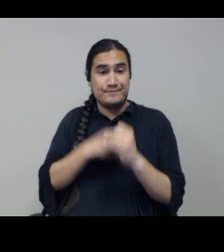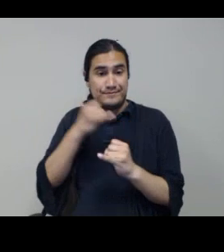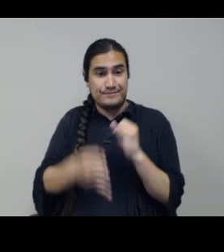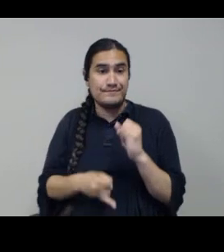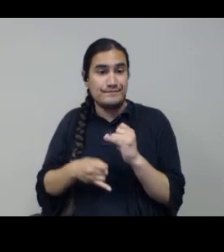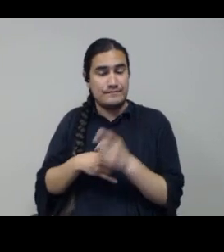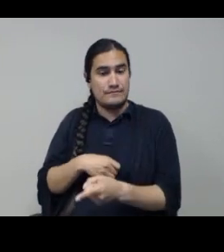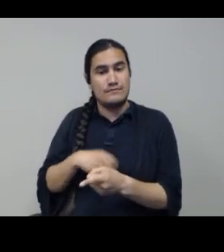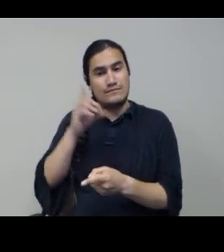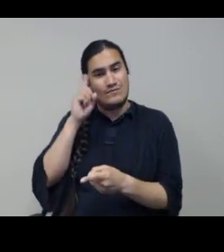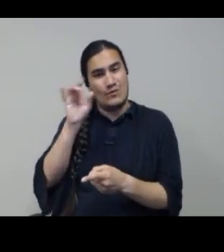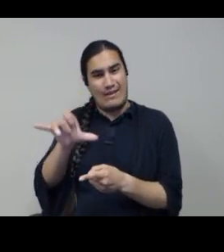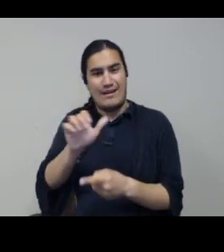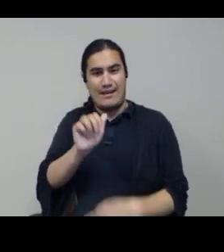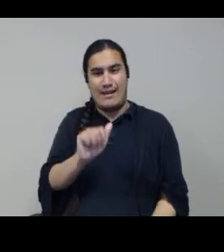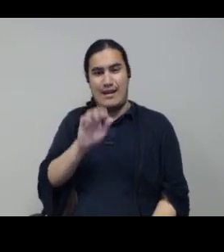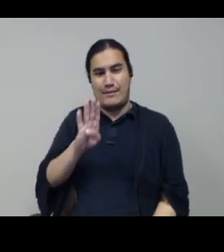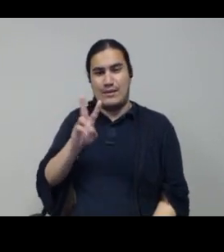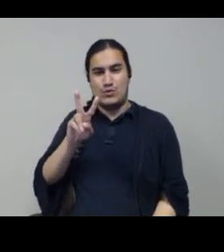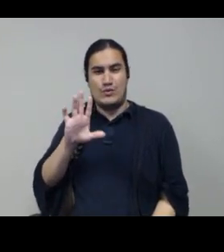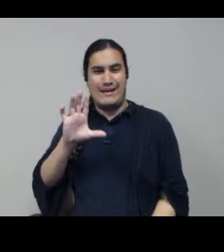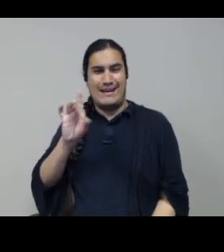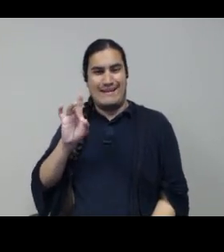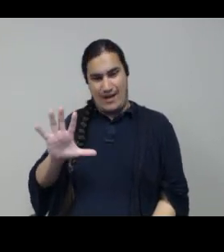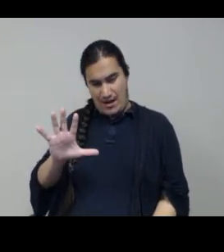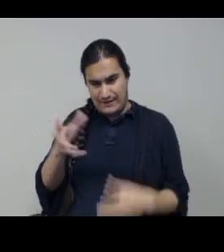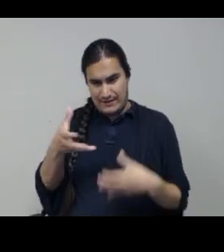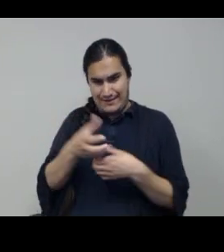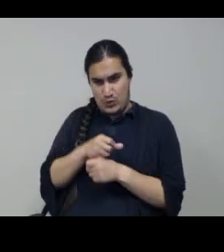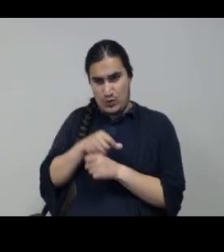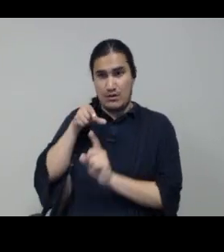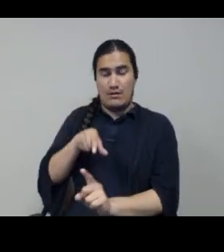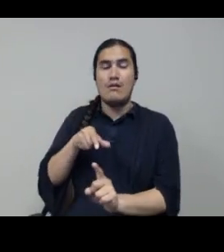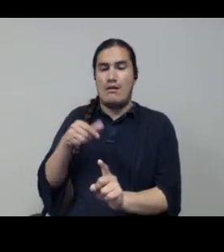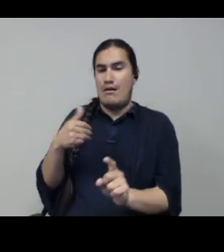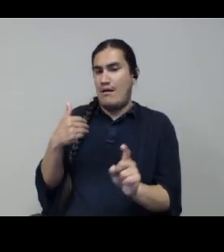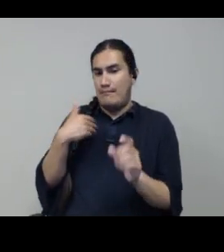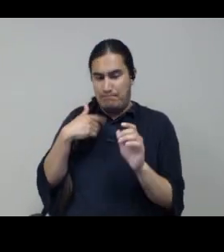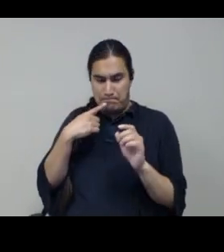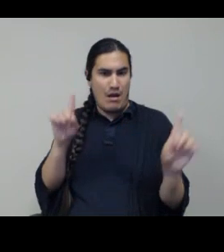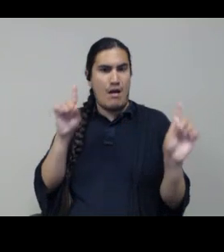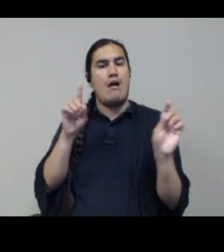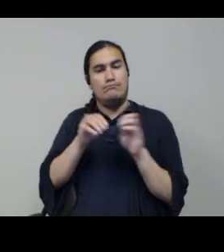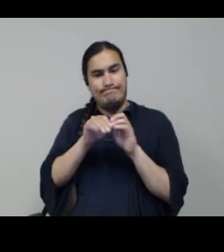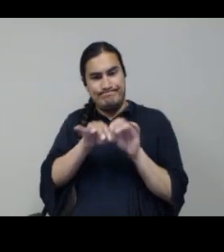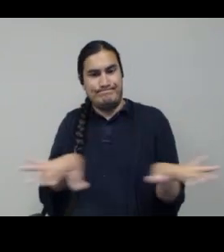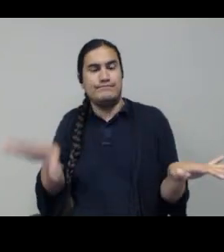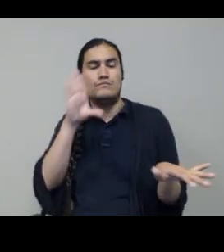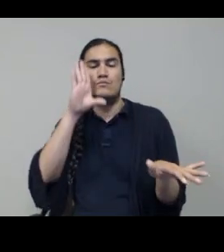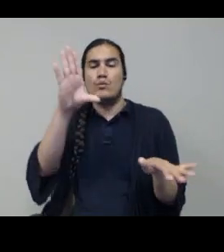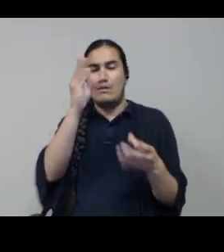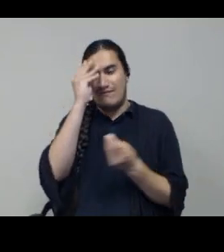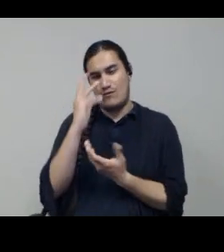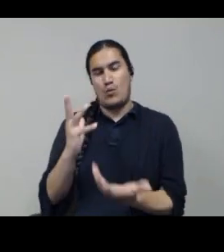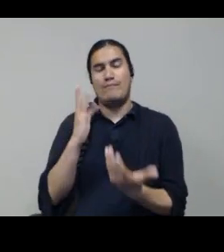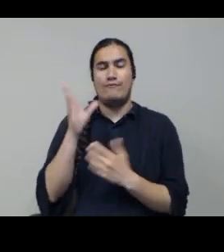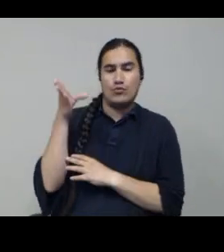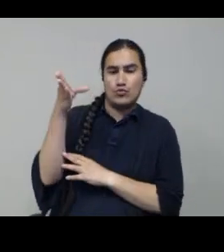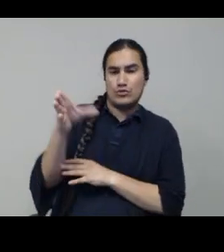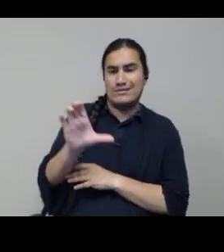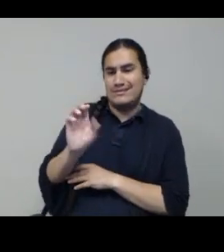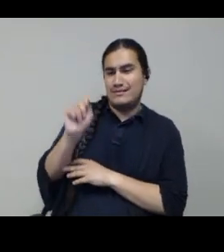Finalization of the AB 285 report summary has been released, and it will inform future